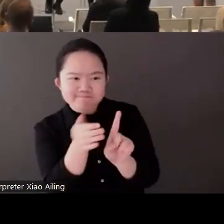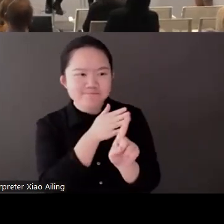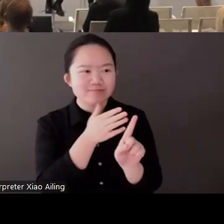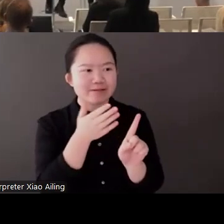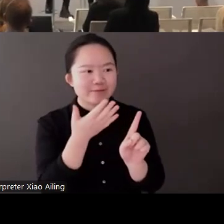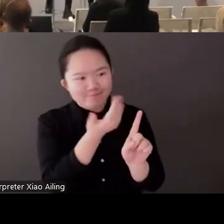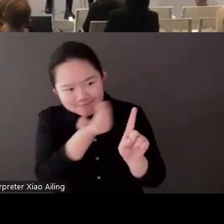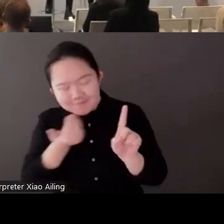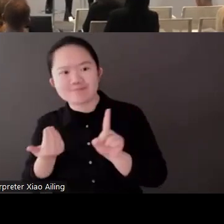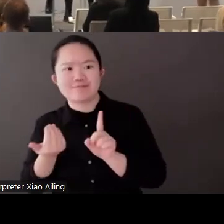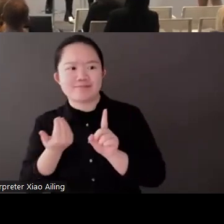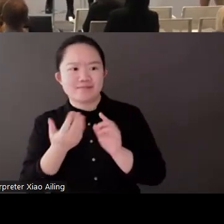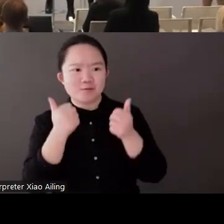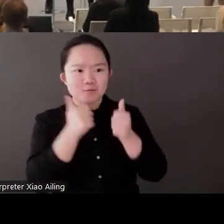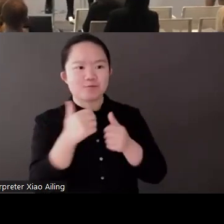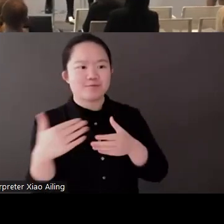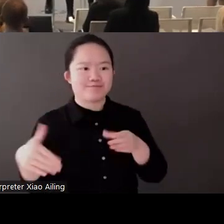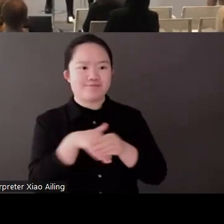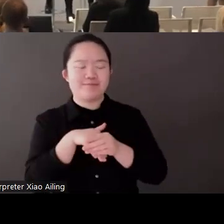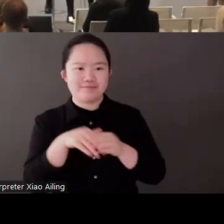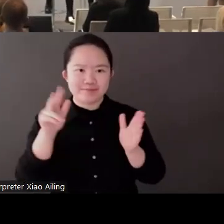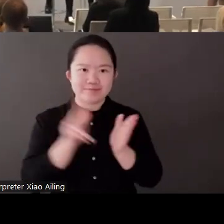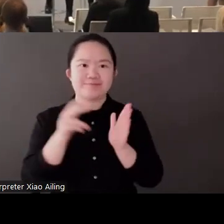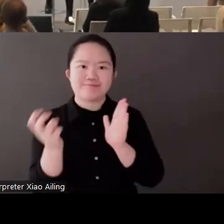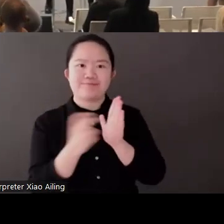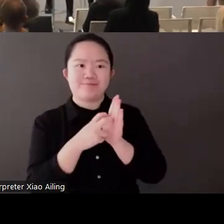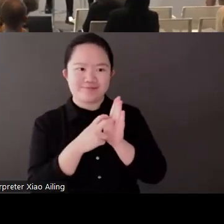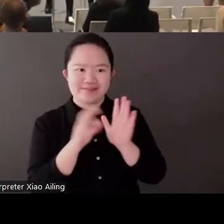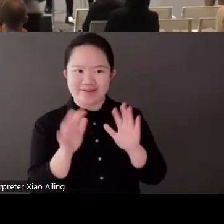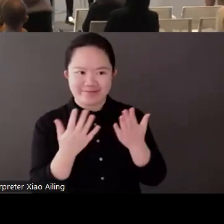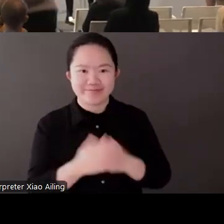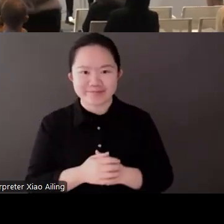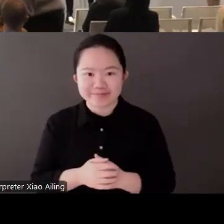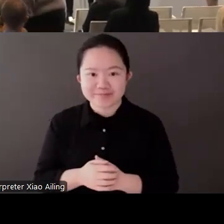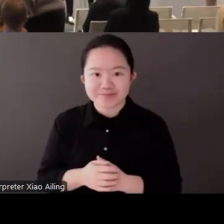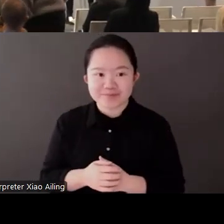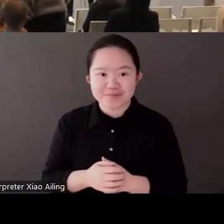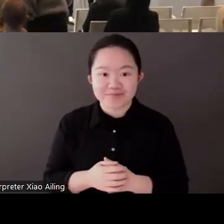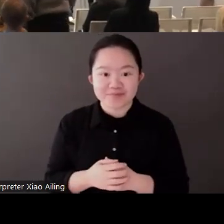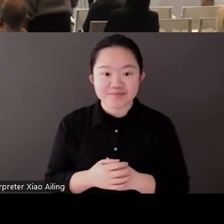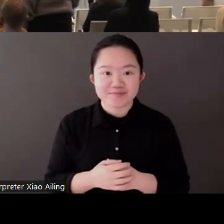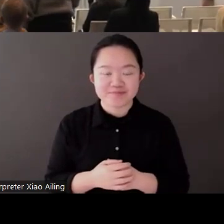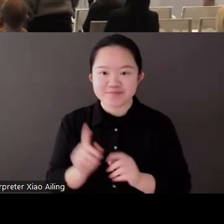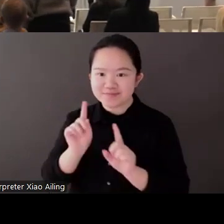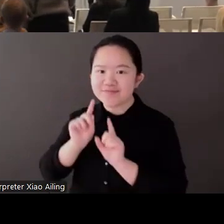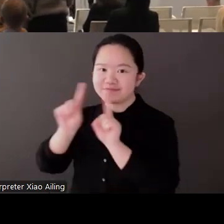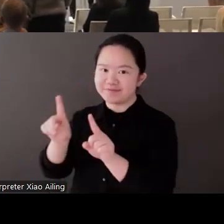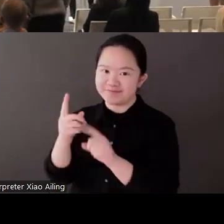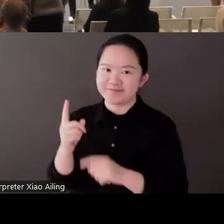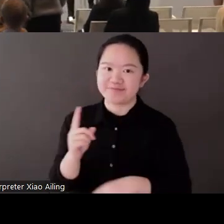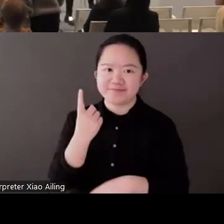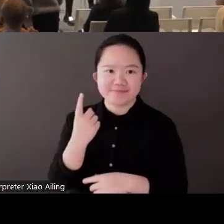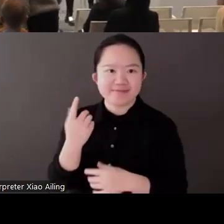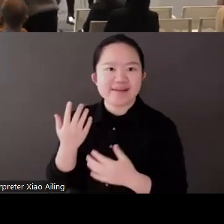them? I think that it was our team manager who wanted to do that, because he understood